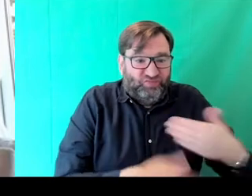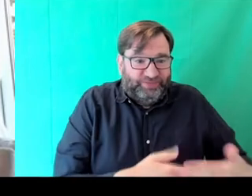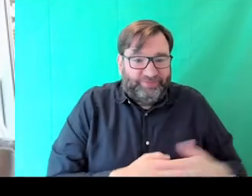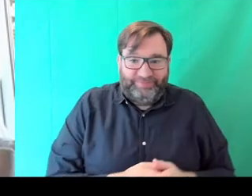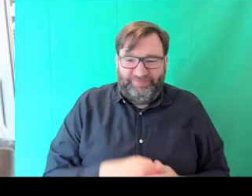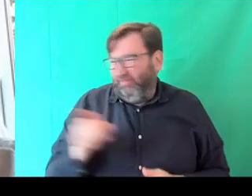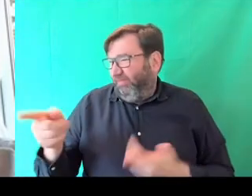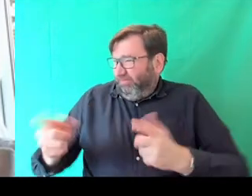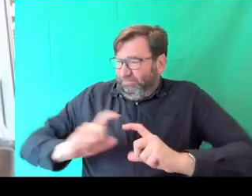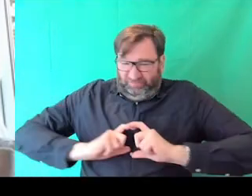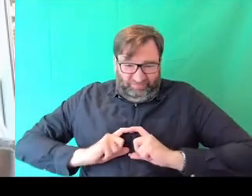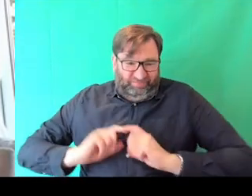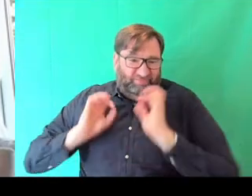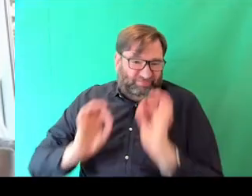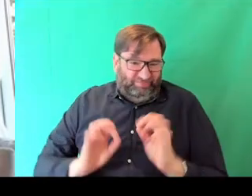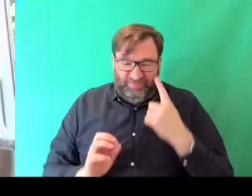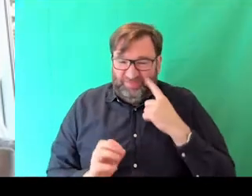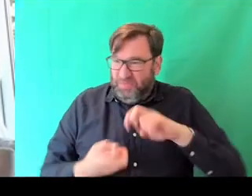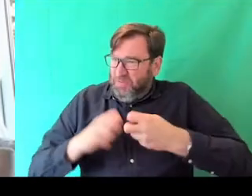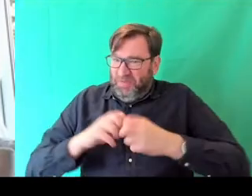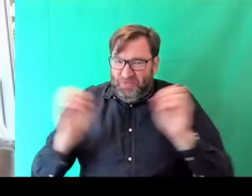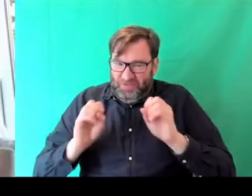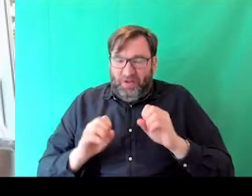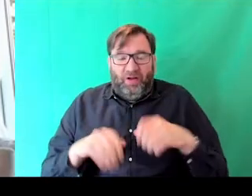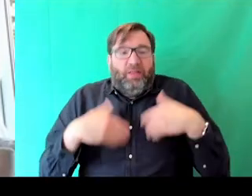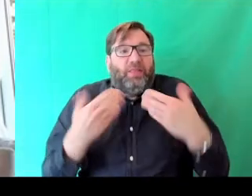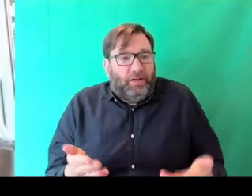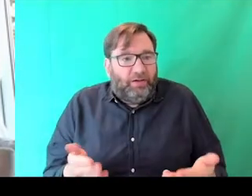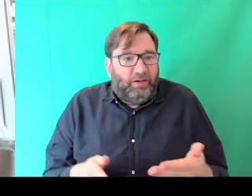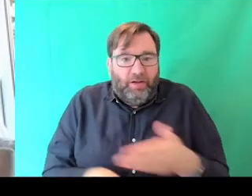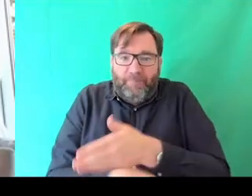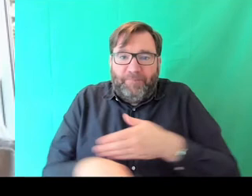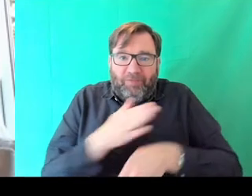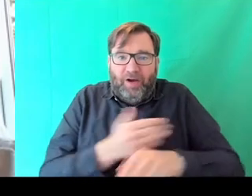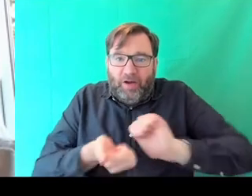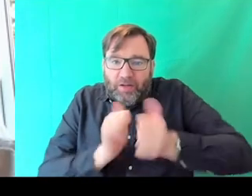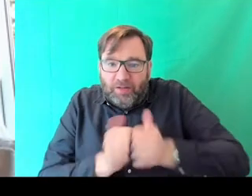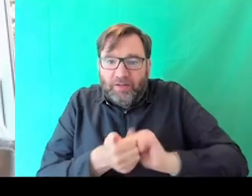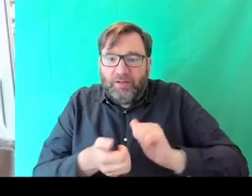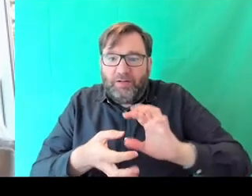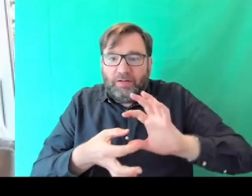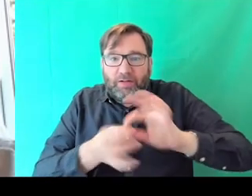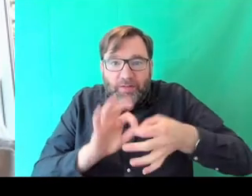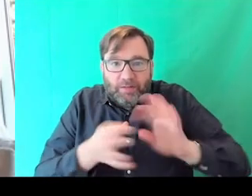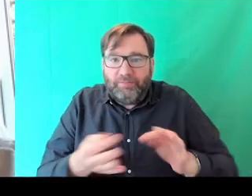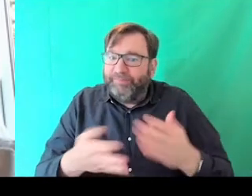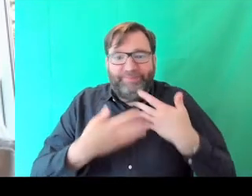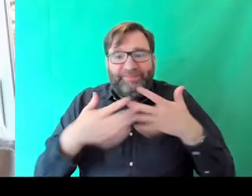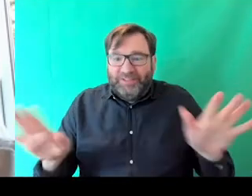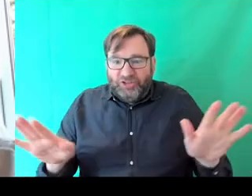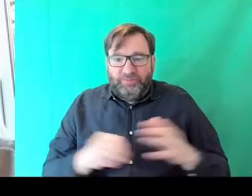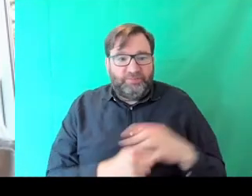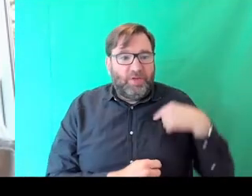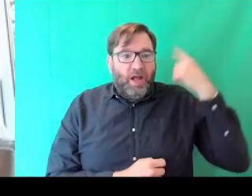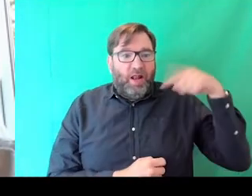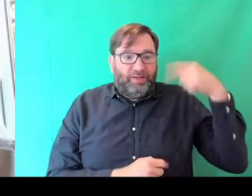and people didn't even know what the Paralympics was and or were. And so we just got back from competing and being